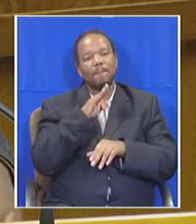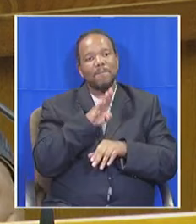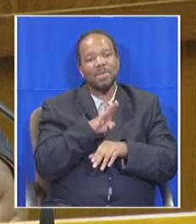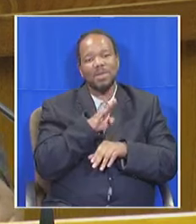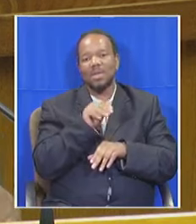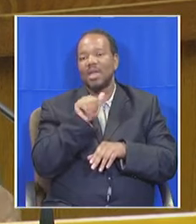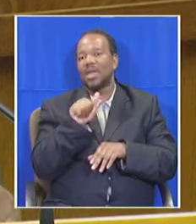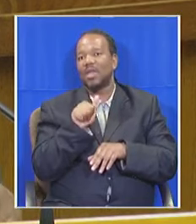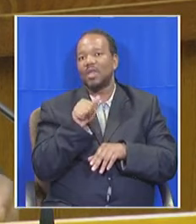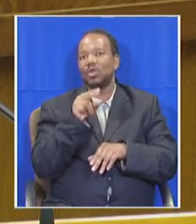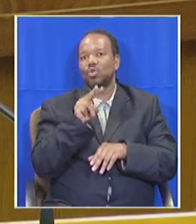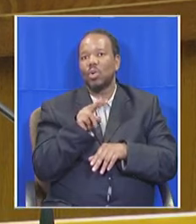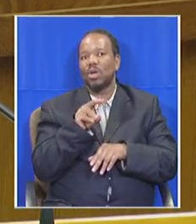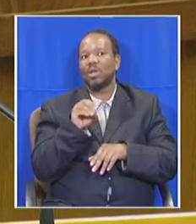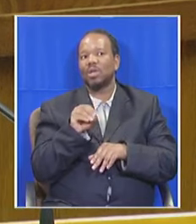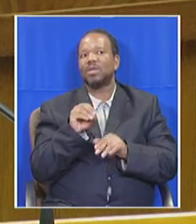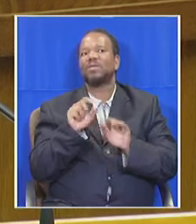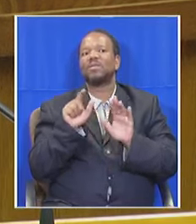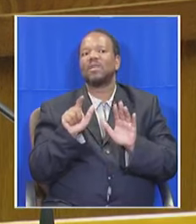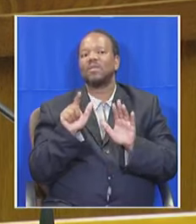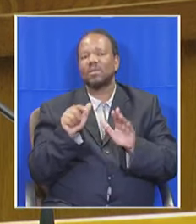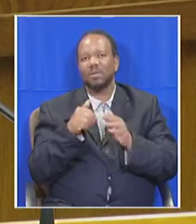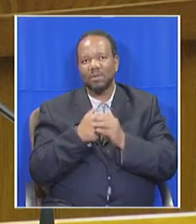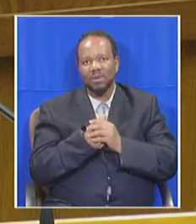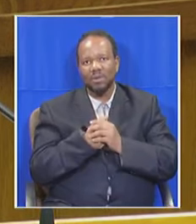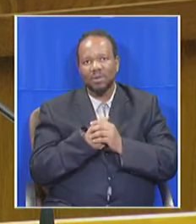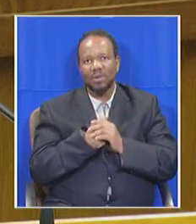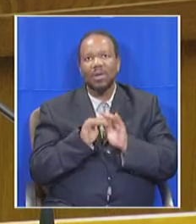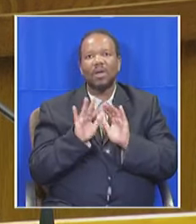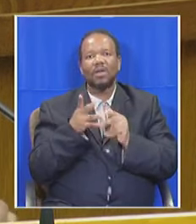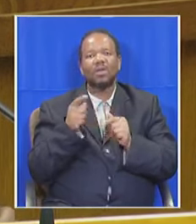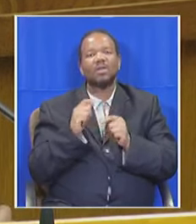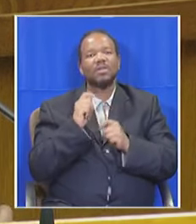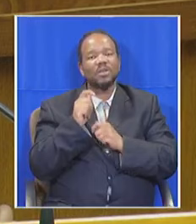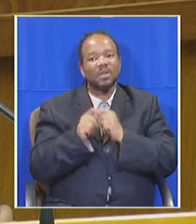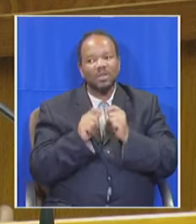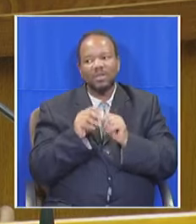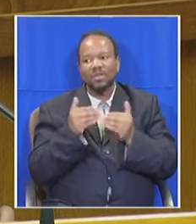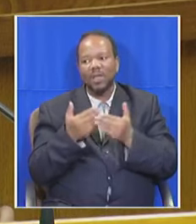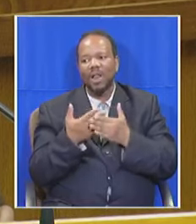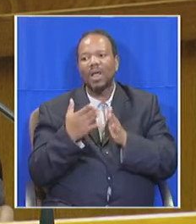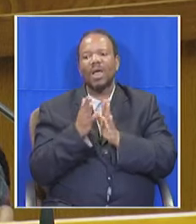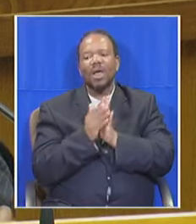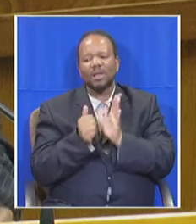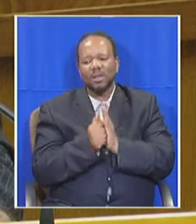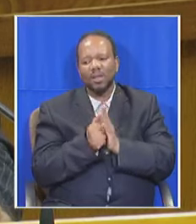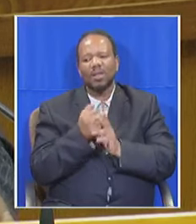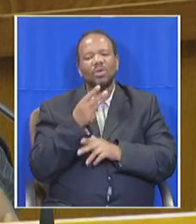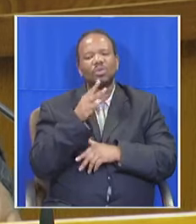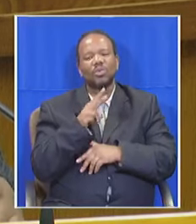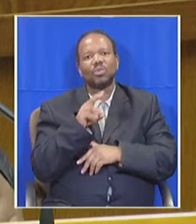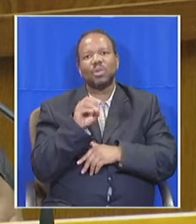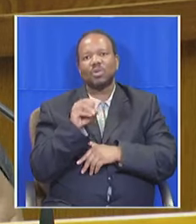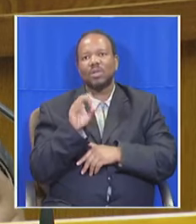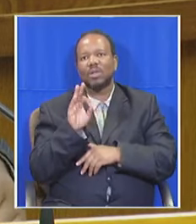B8-2017. This bill seeks to amend the provisions of the Traditional Leadership and Governance Framework Act 2003,